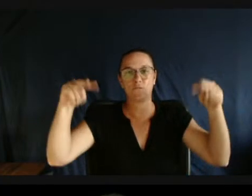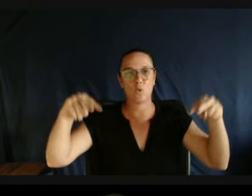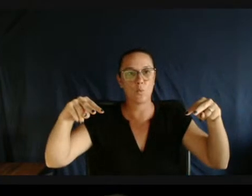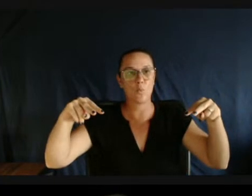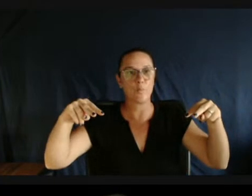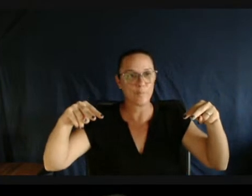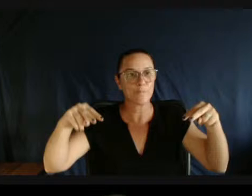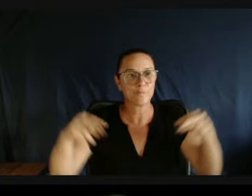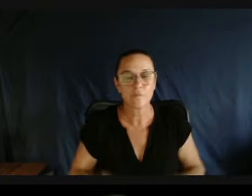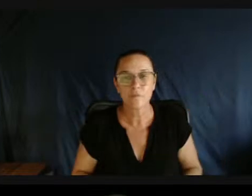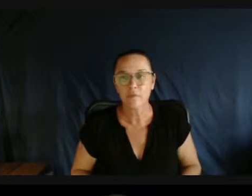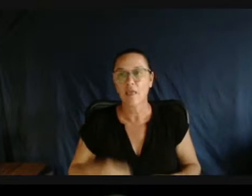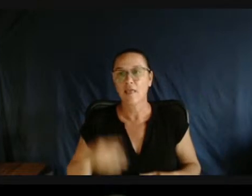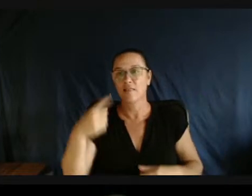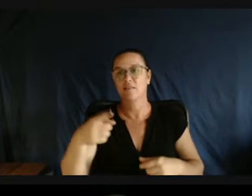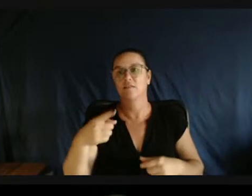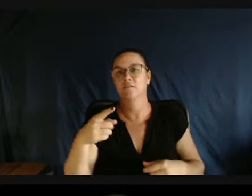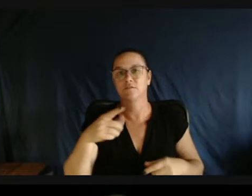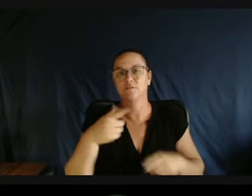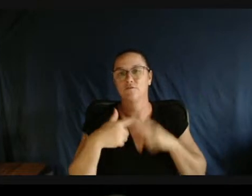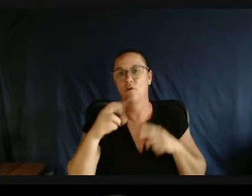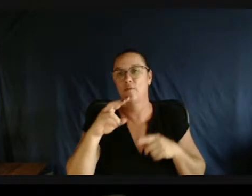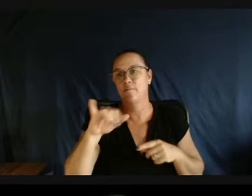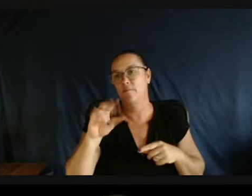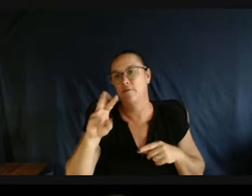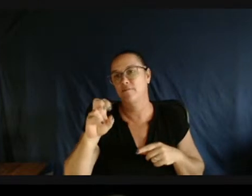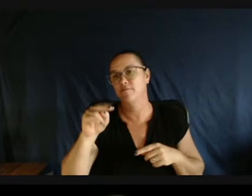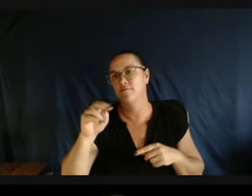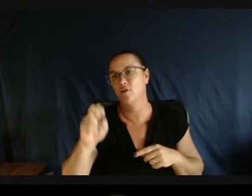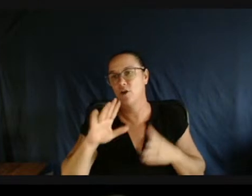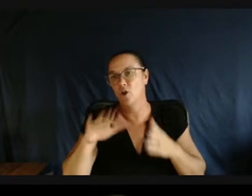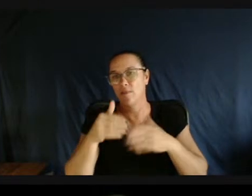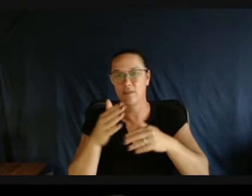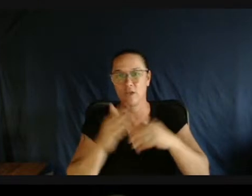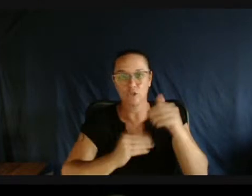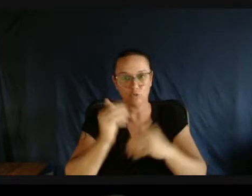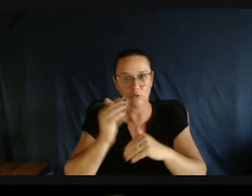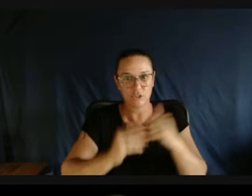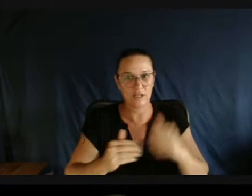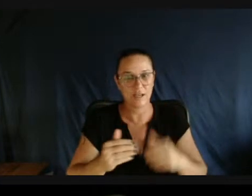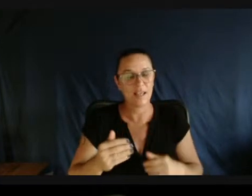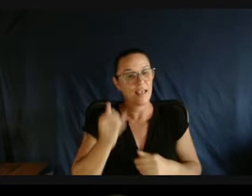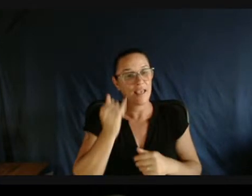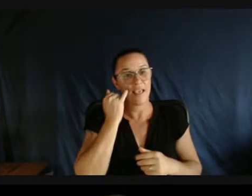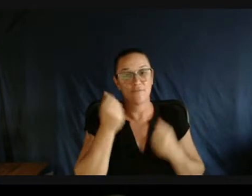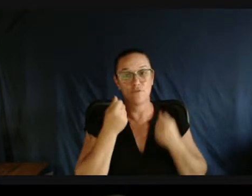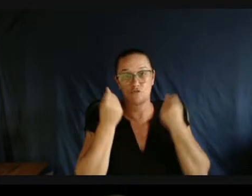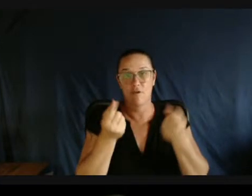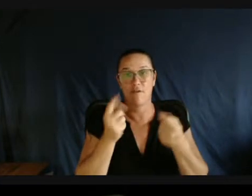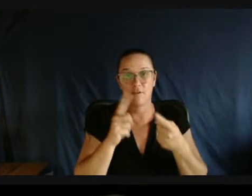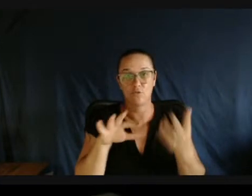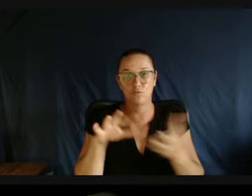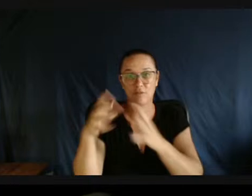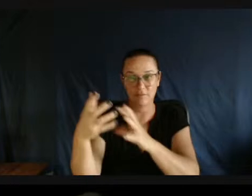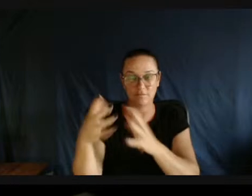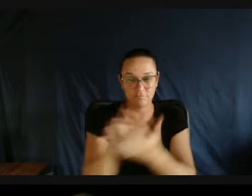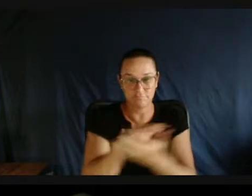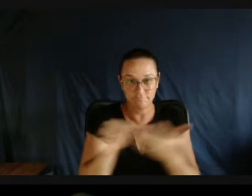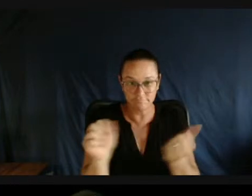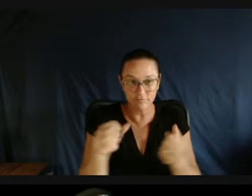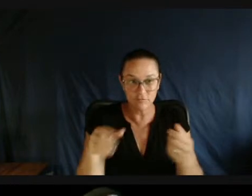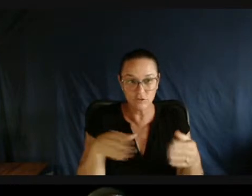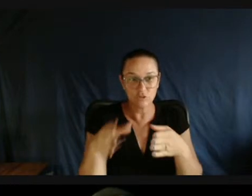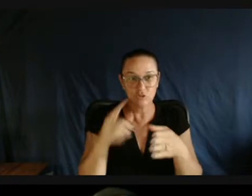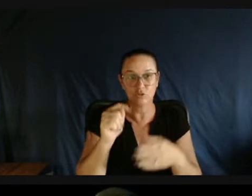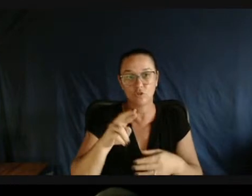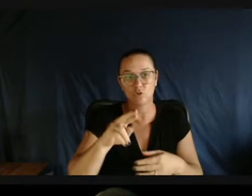Yvonne from the construction going on, and blind turns. If you are driving to Devastation Trail to go to